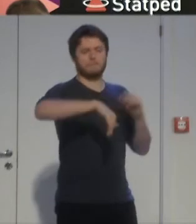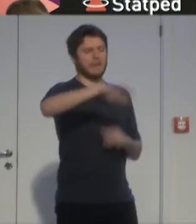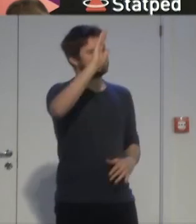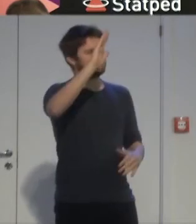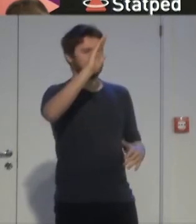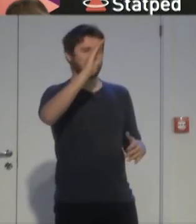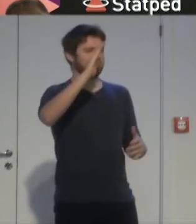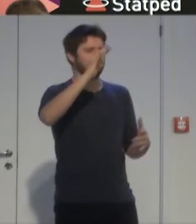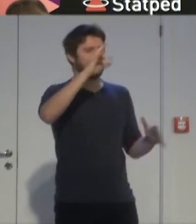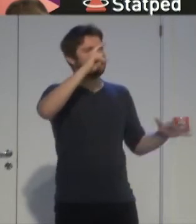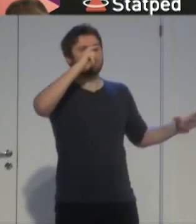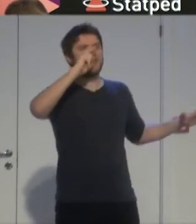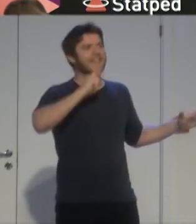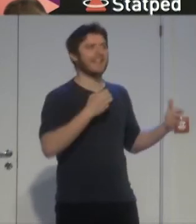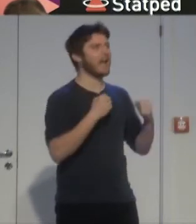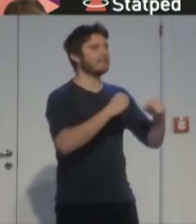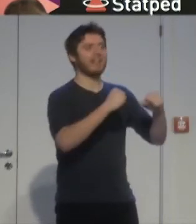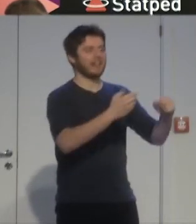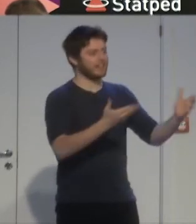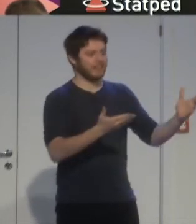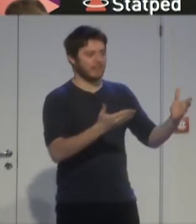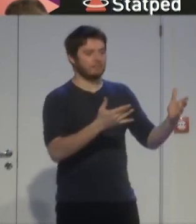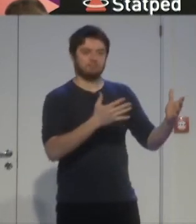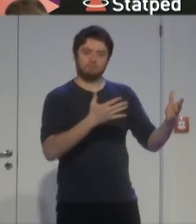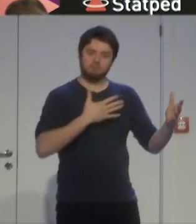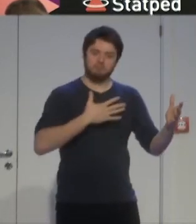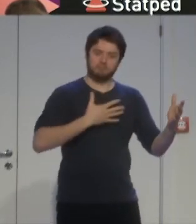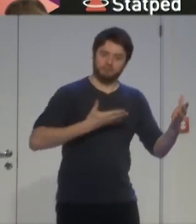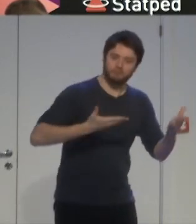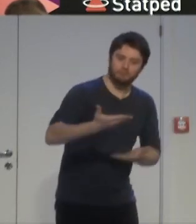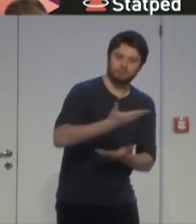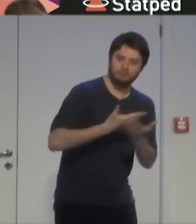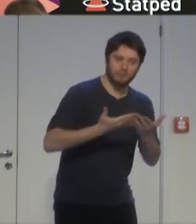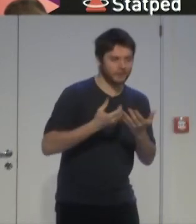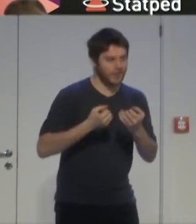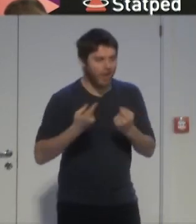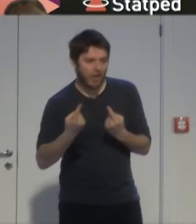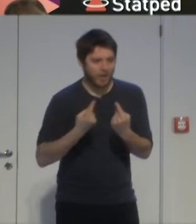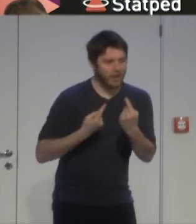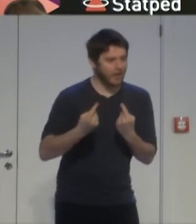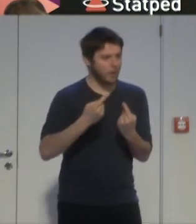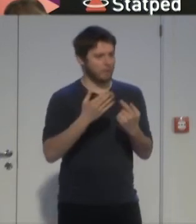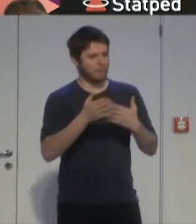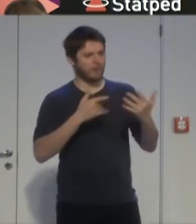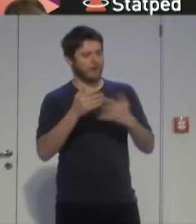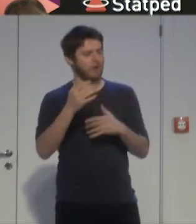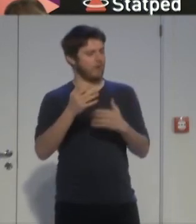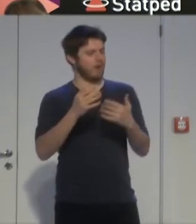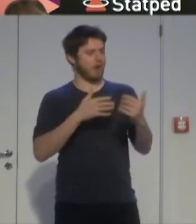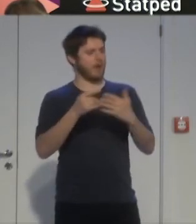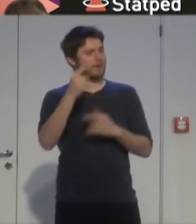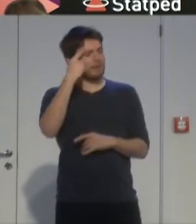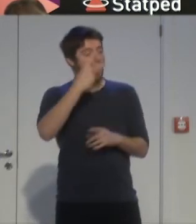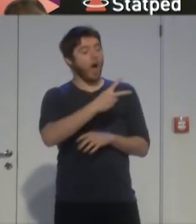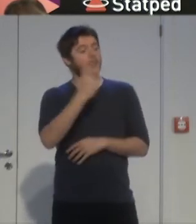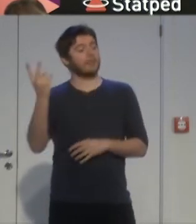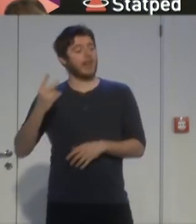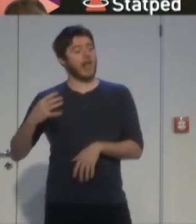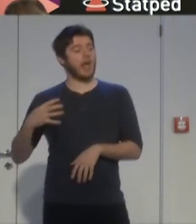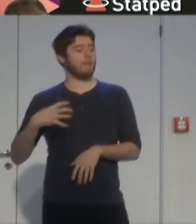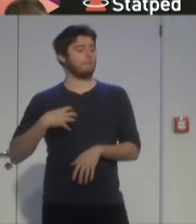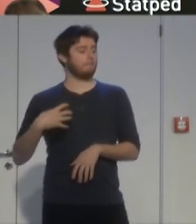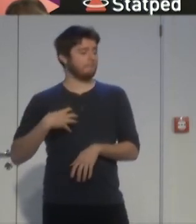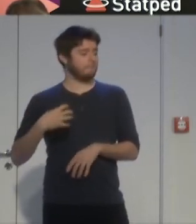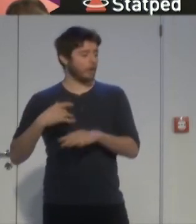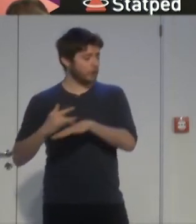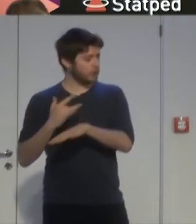all activities. It is to engage in making sense and making meaning. And other mammals don't do that so much.